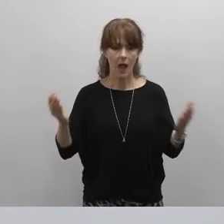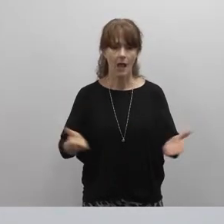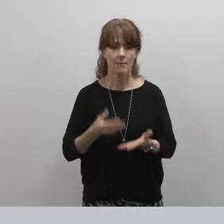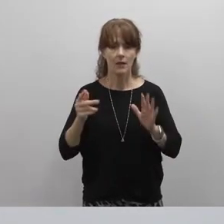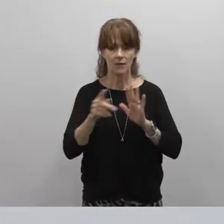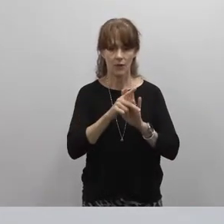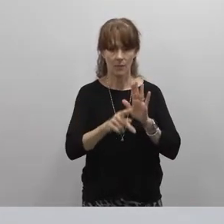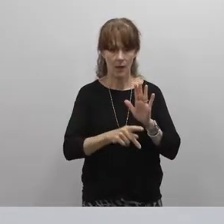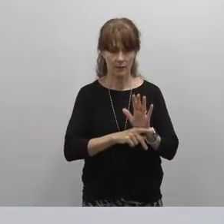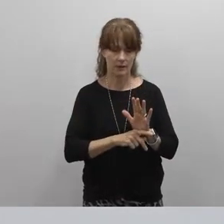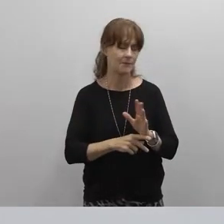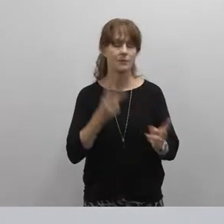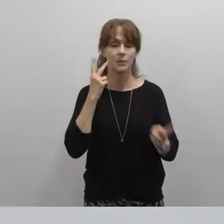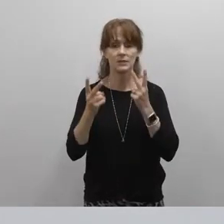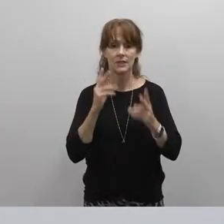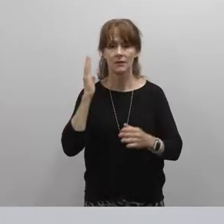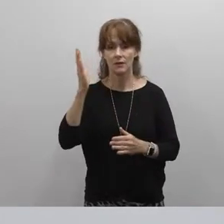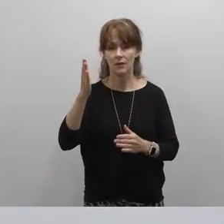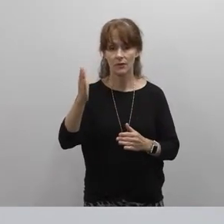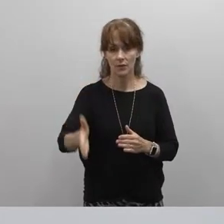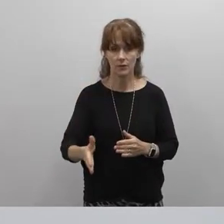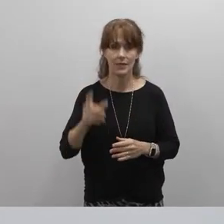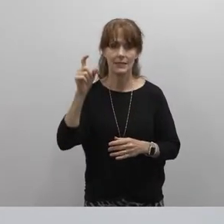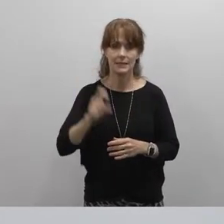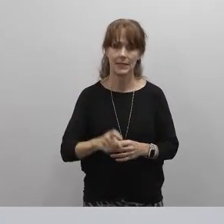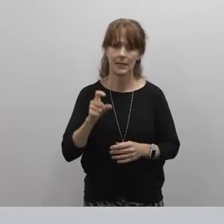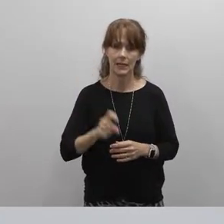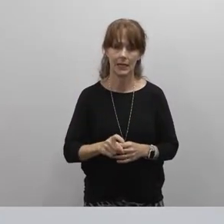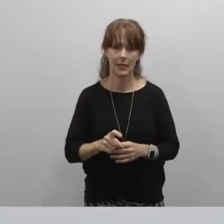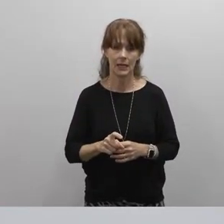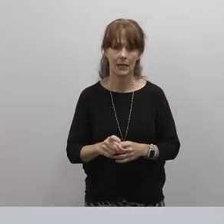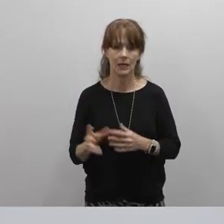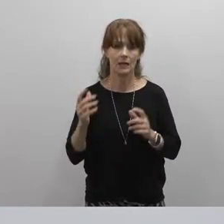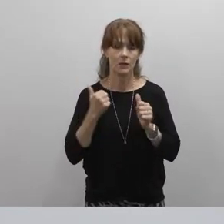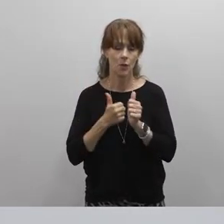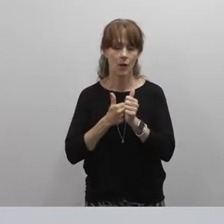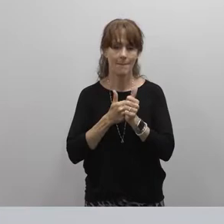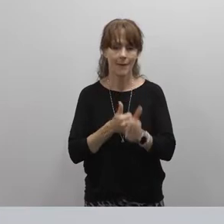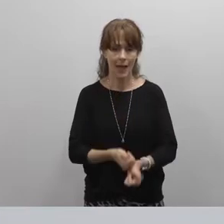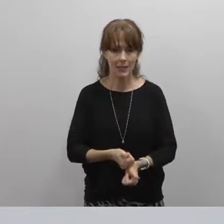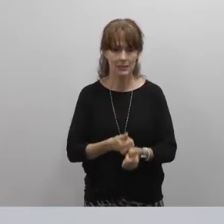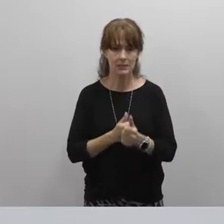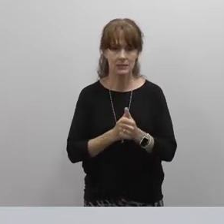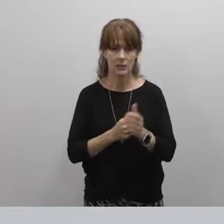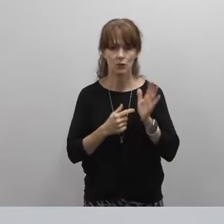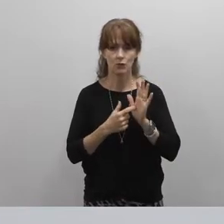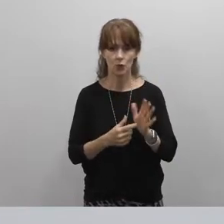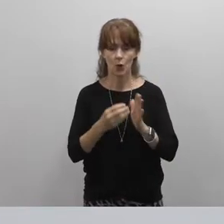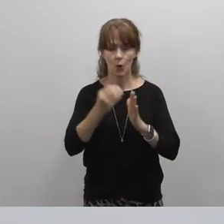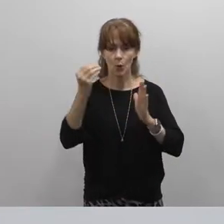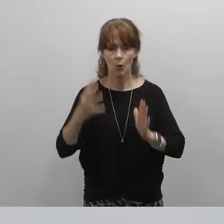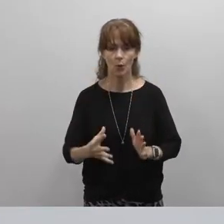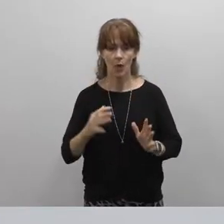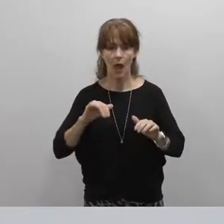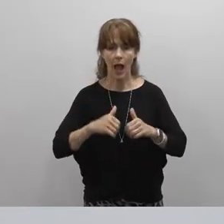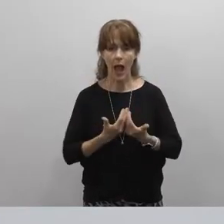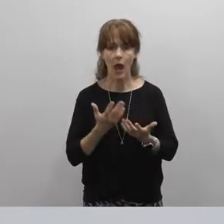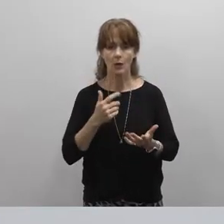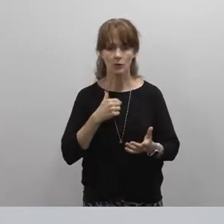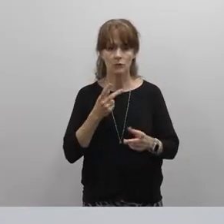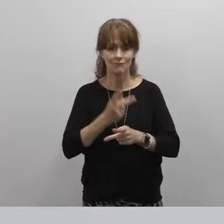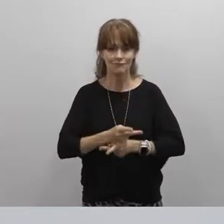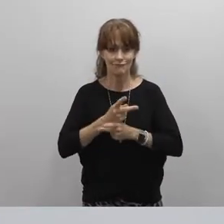and hoping to see even more in the future as it is needed to be in compliance and to show our students how to be stewards of the